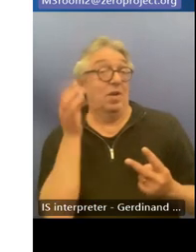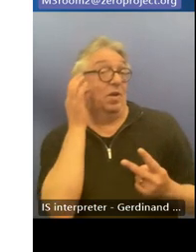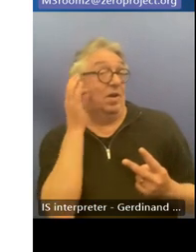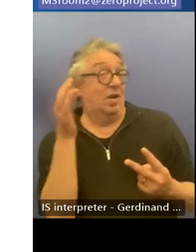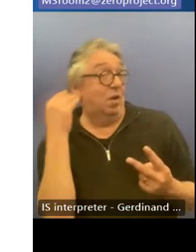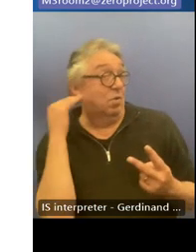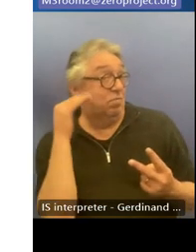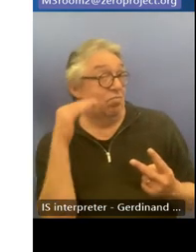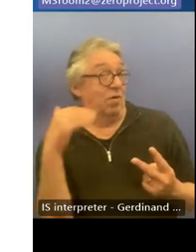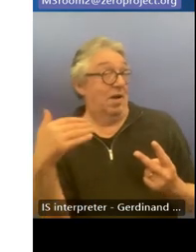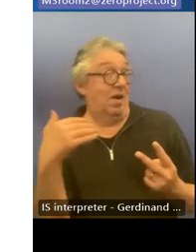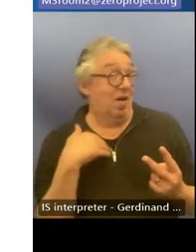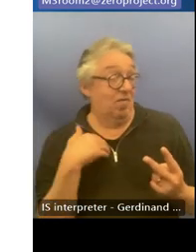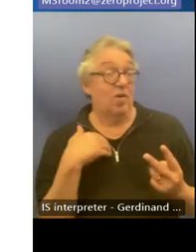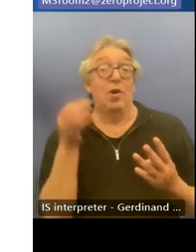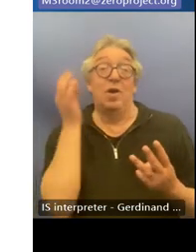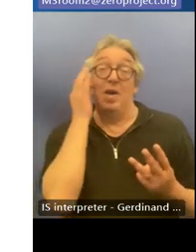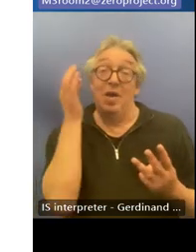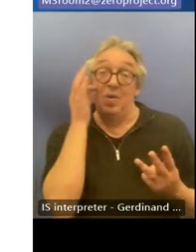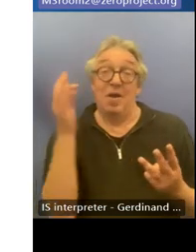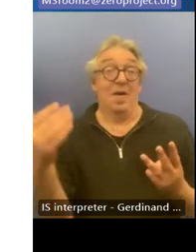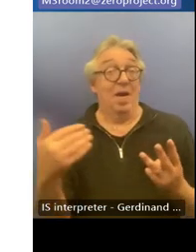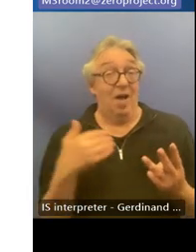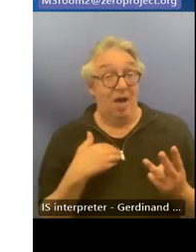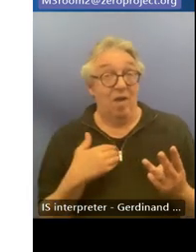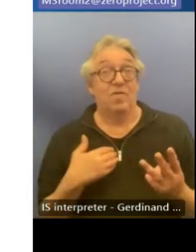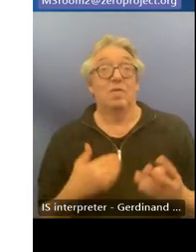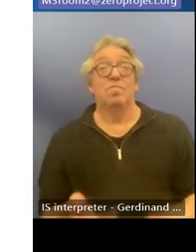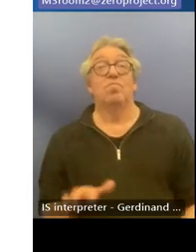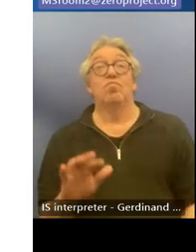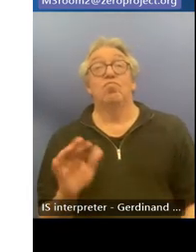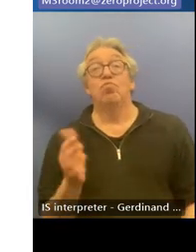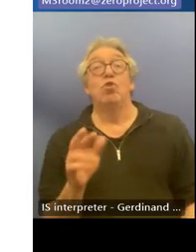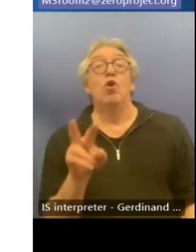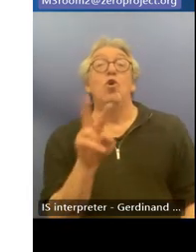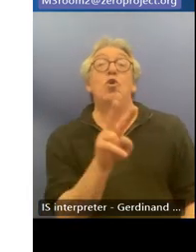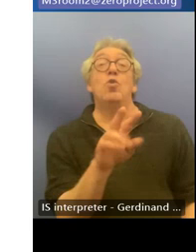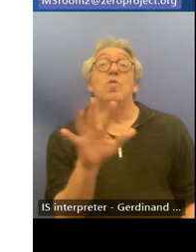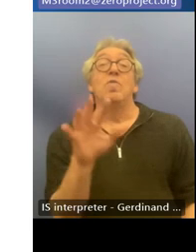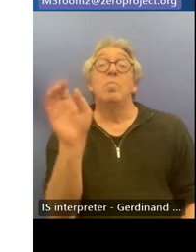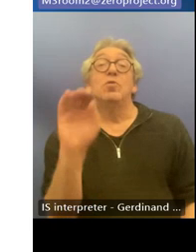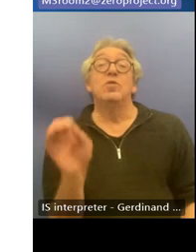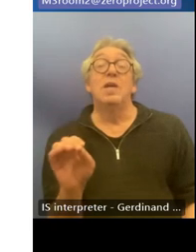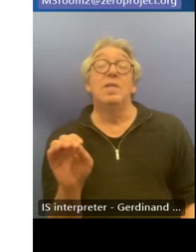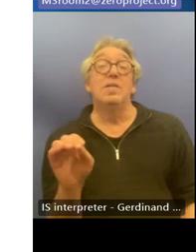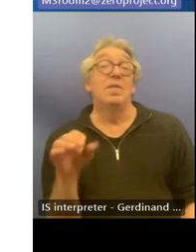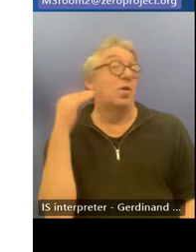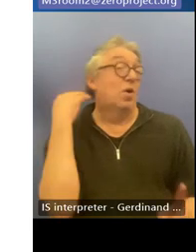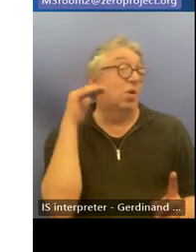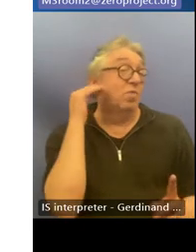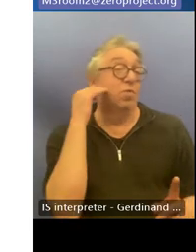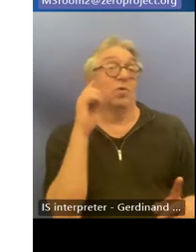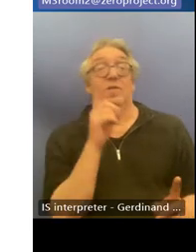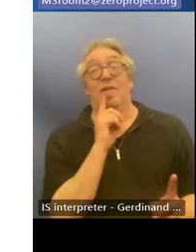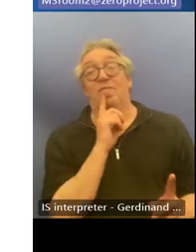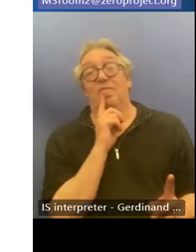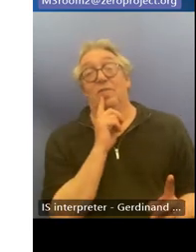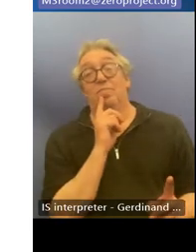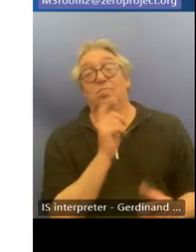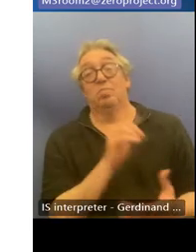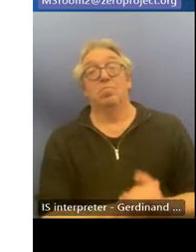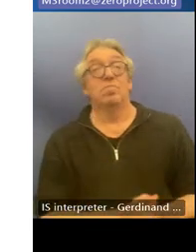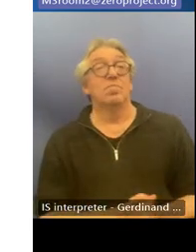colleagues, and there are hearing colleagues, and about a quarter of them are hard of hearing and deaf. And what's